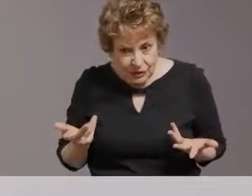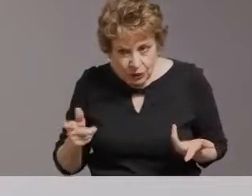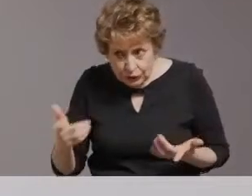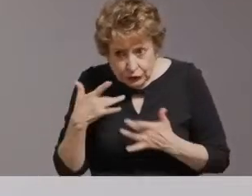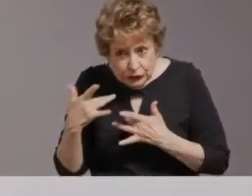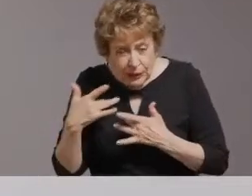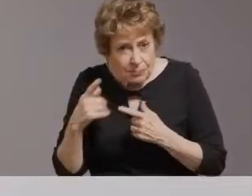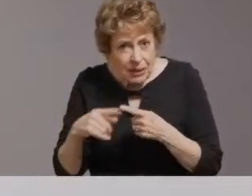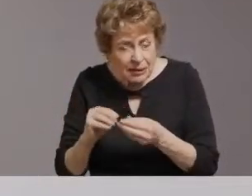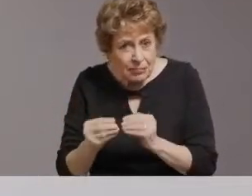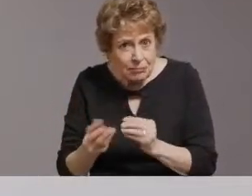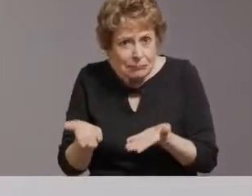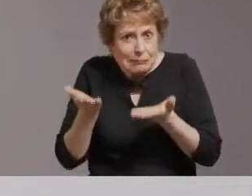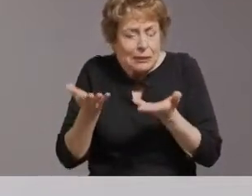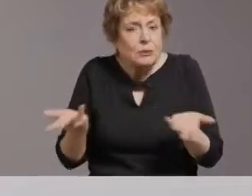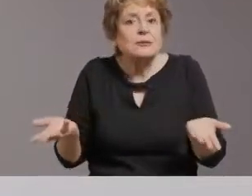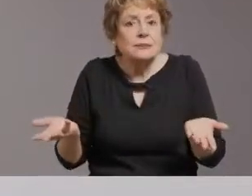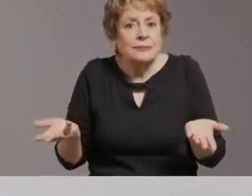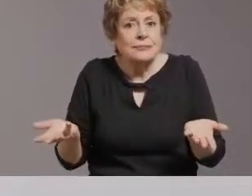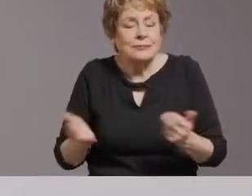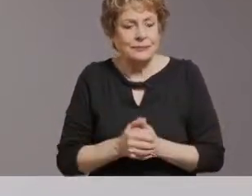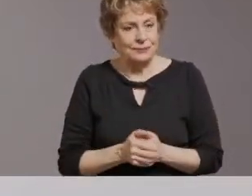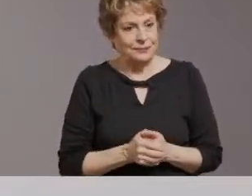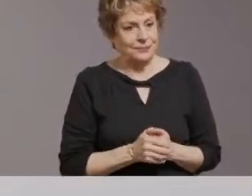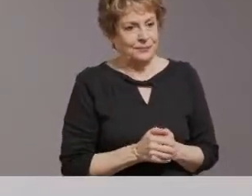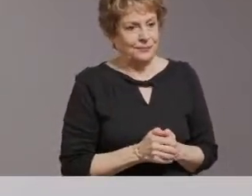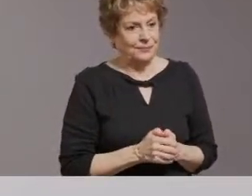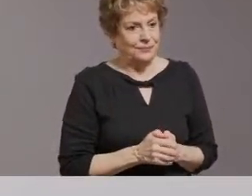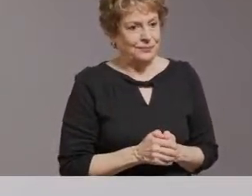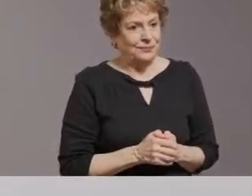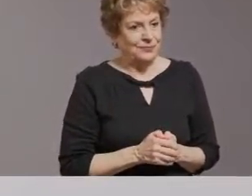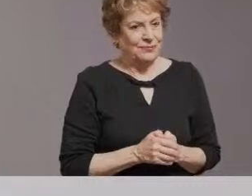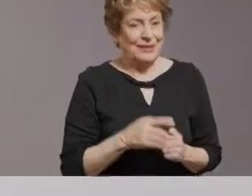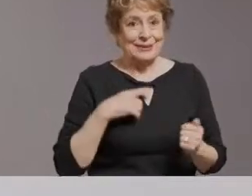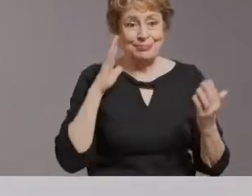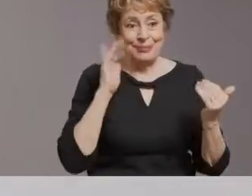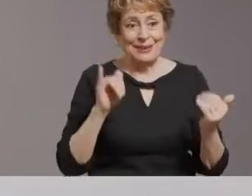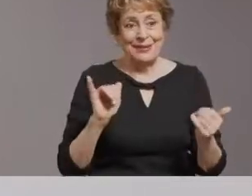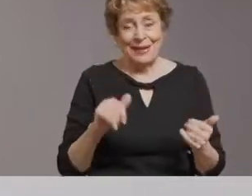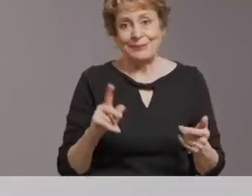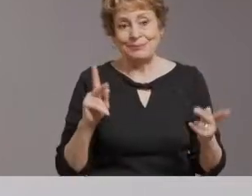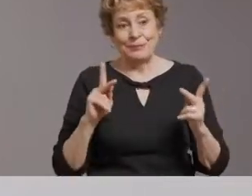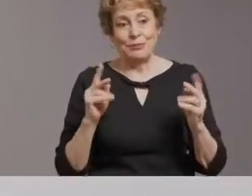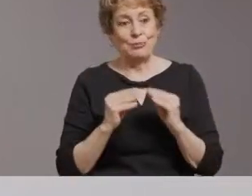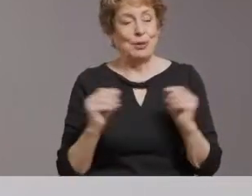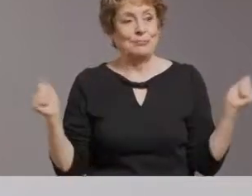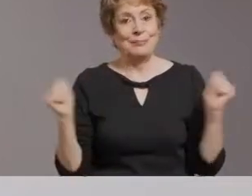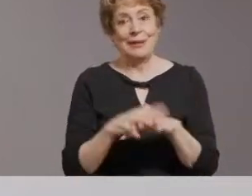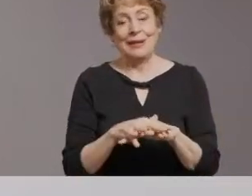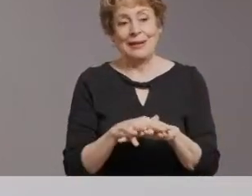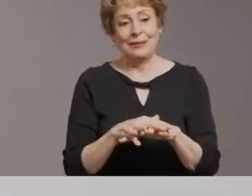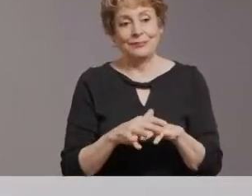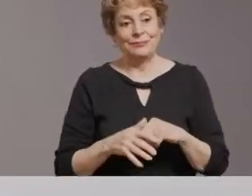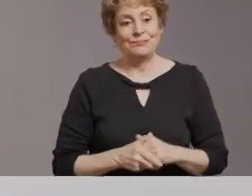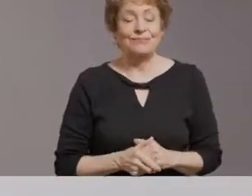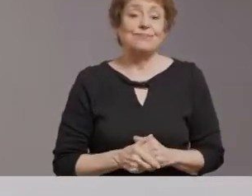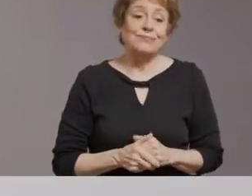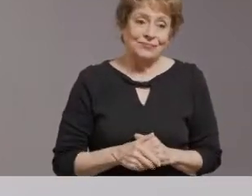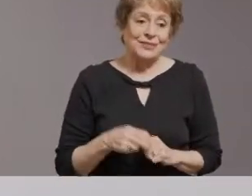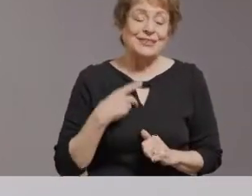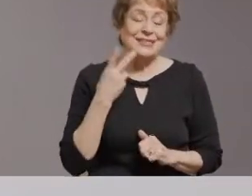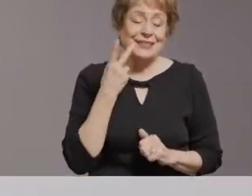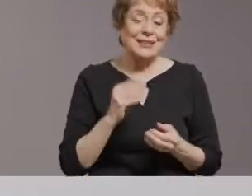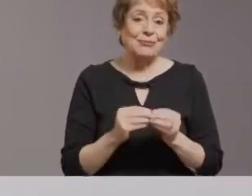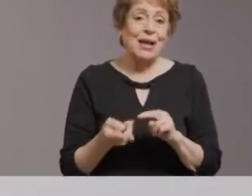it is expected that as people come back together, we will see potentially increased cases. And so I don't